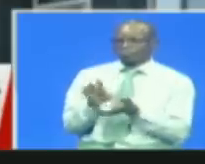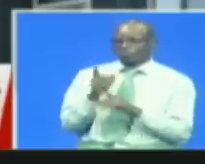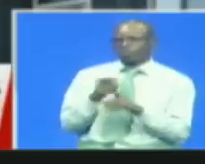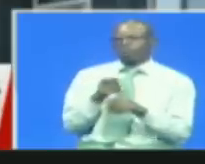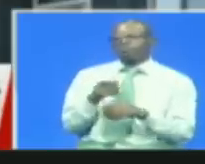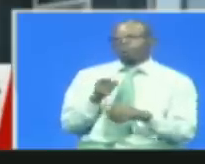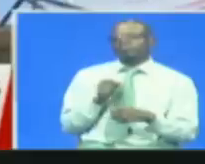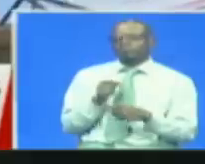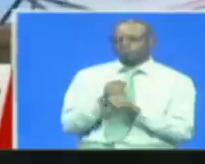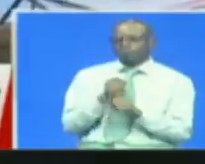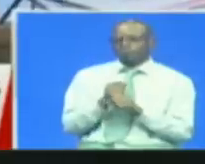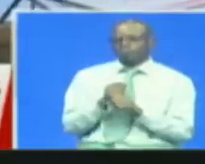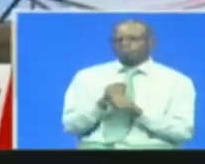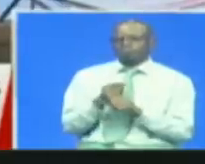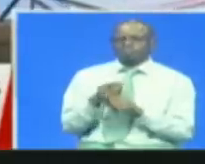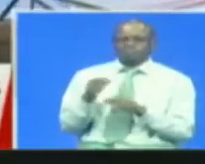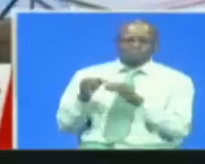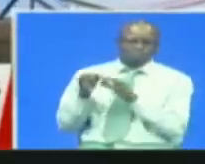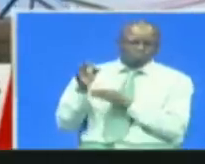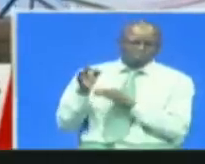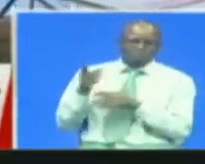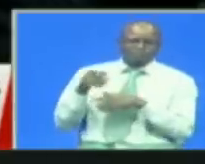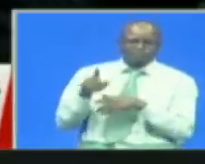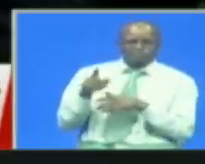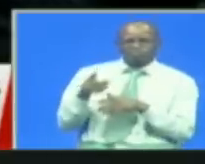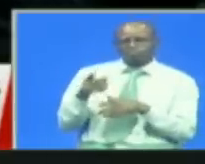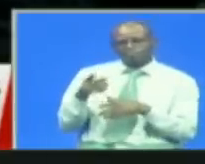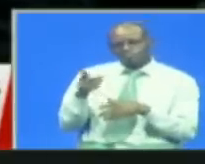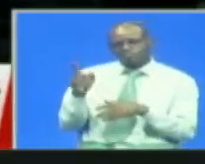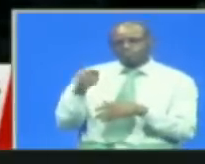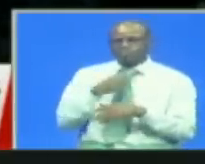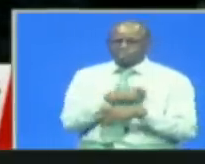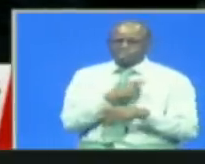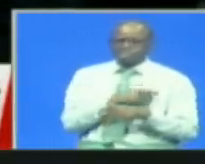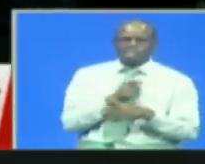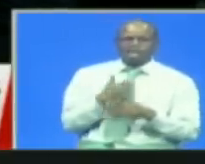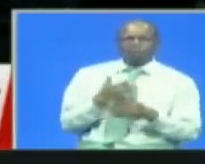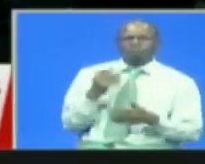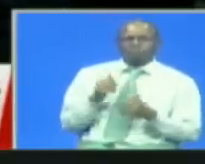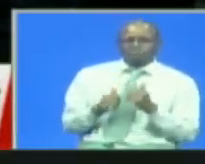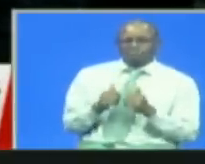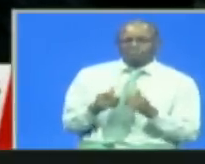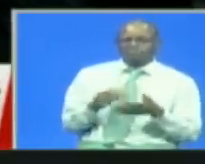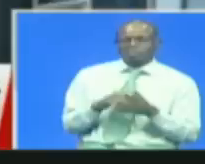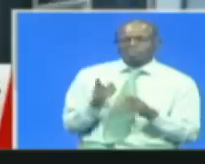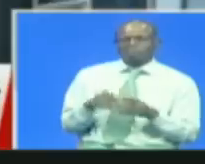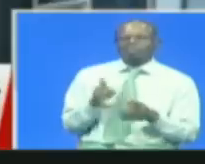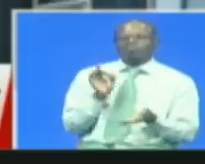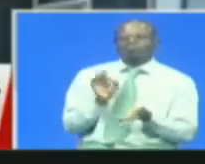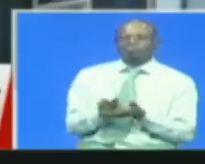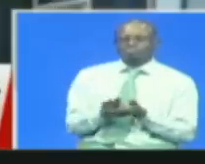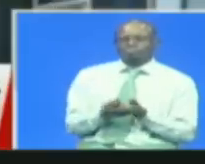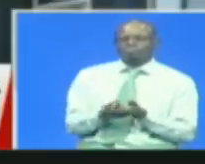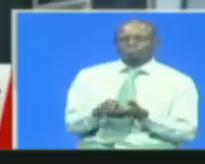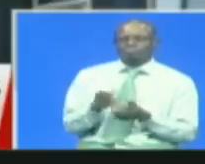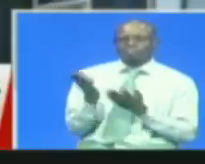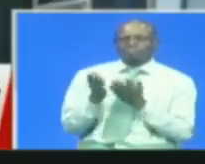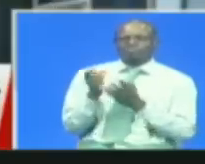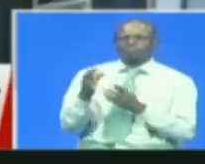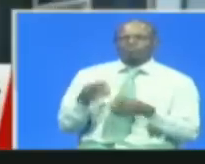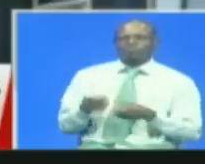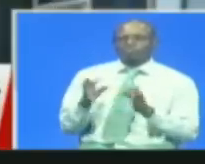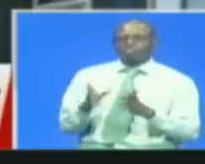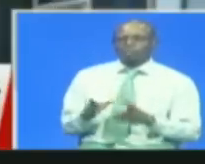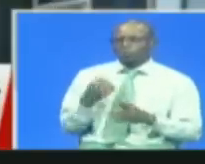nature of the offence. The authority may then suspend or terminate the services of an officer facing criminal